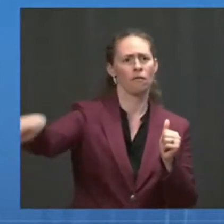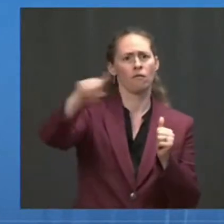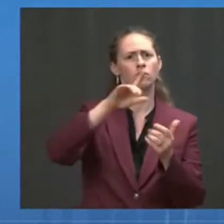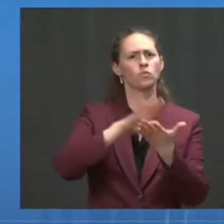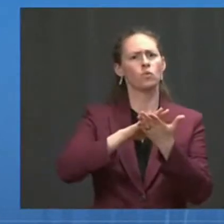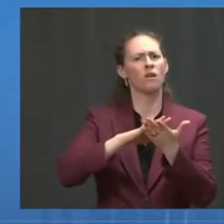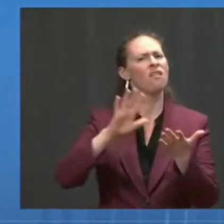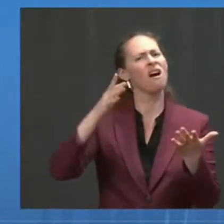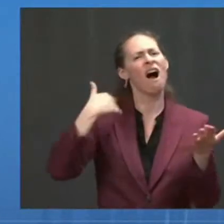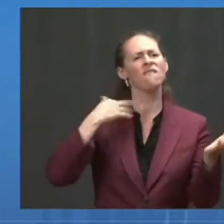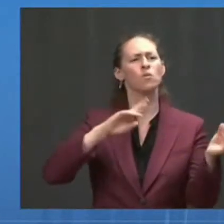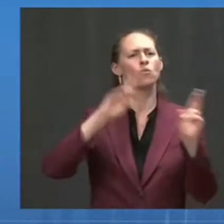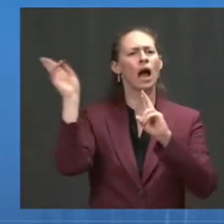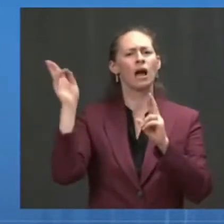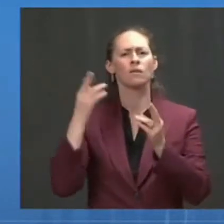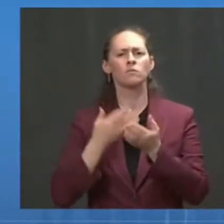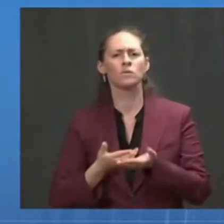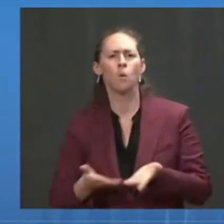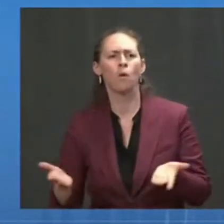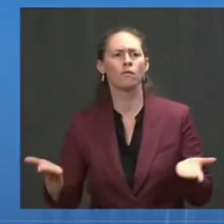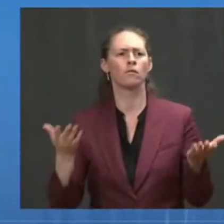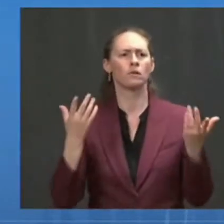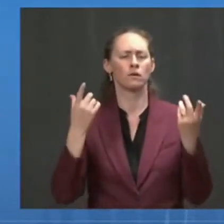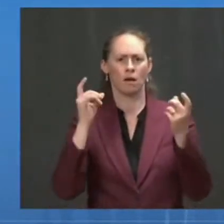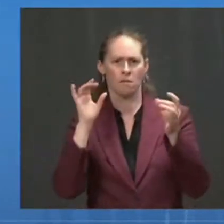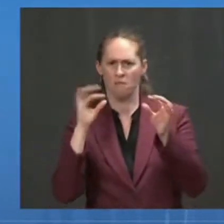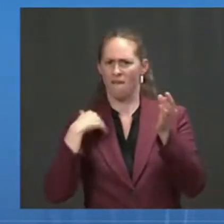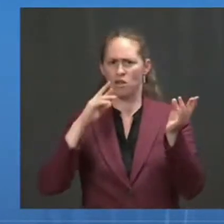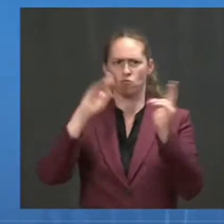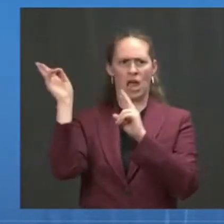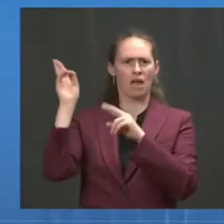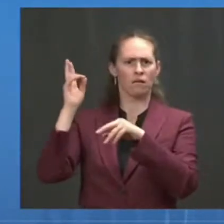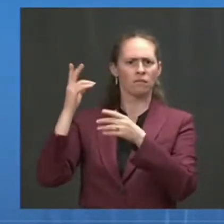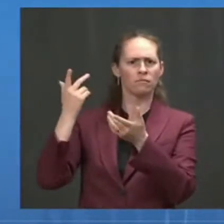those mitigation strategies. Next question.